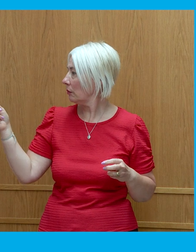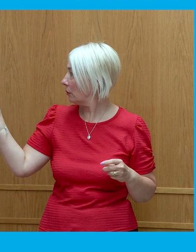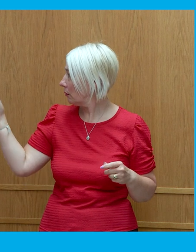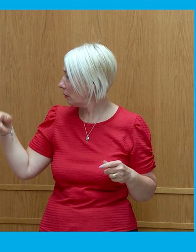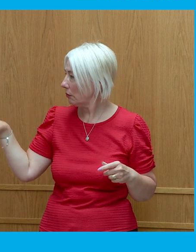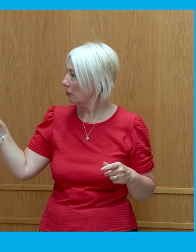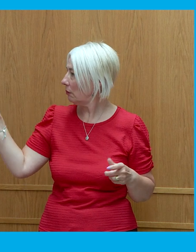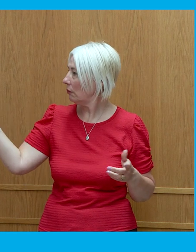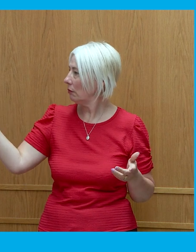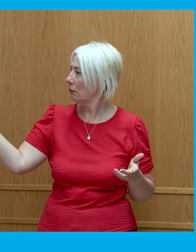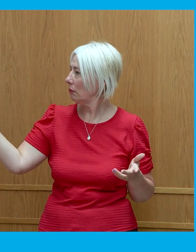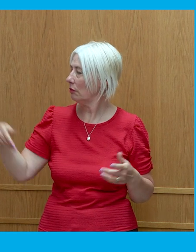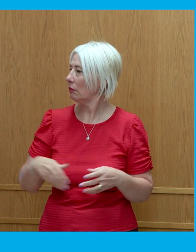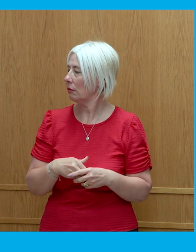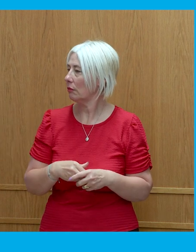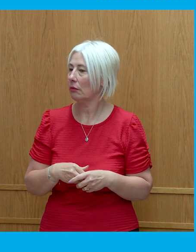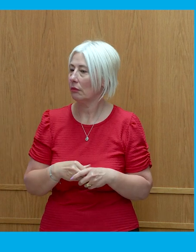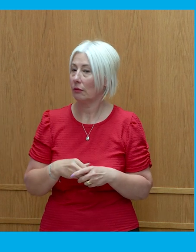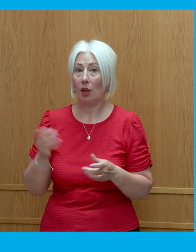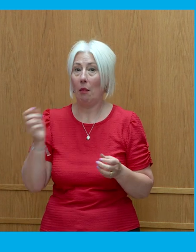person just on the end with her hand up.